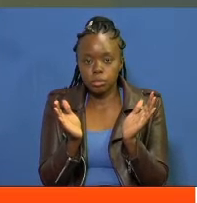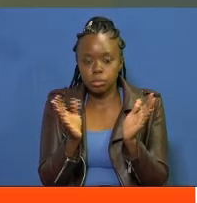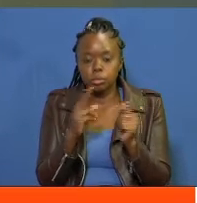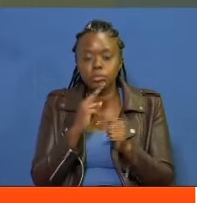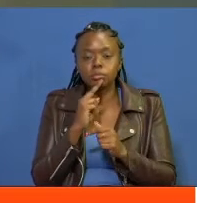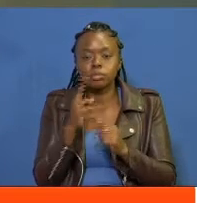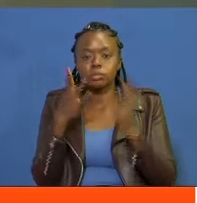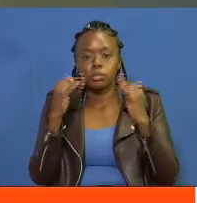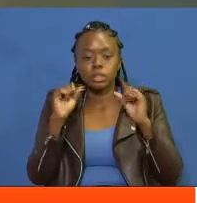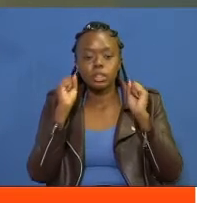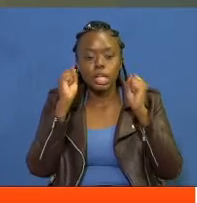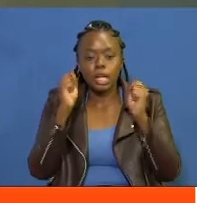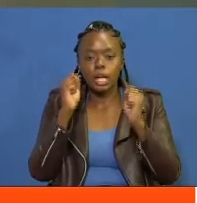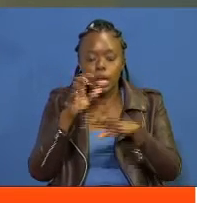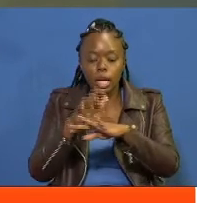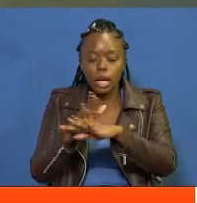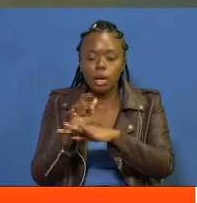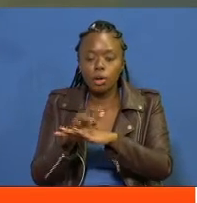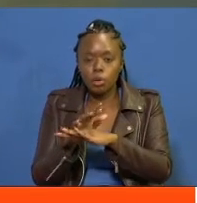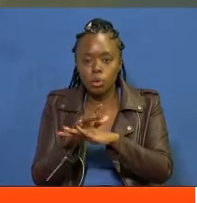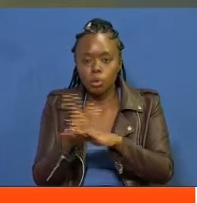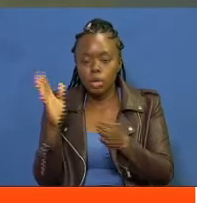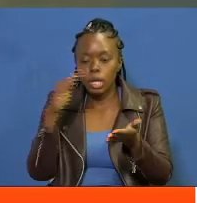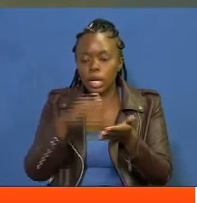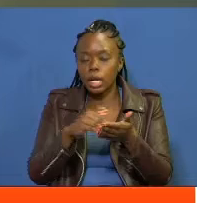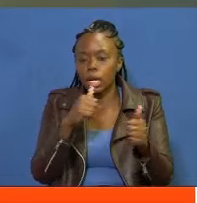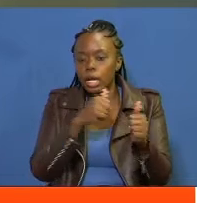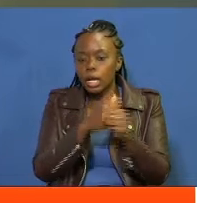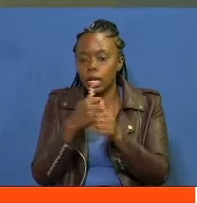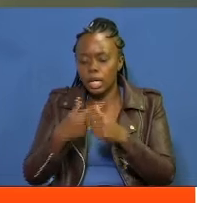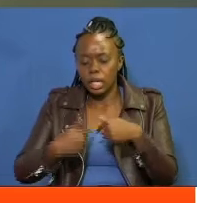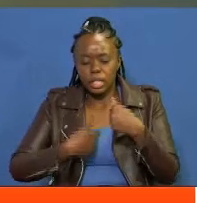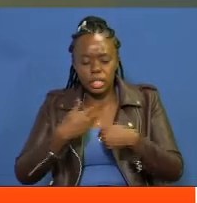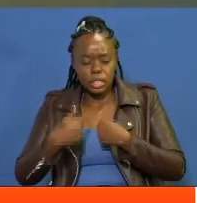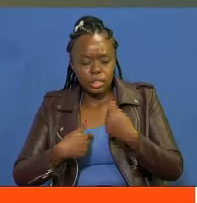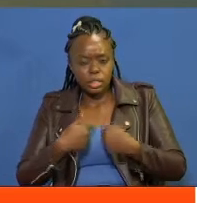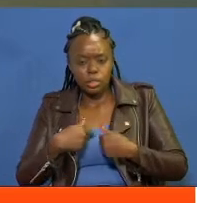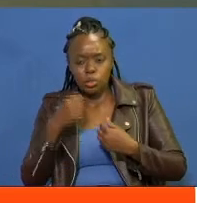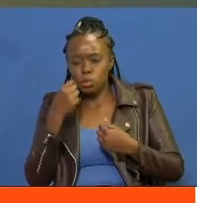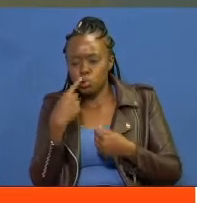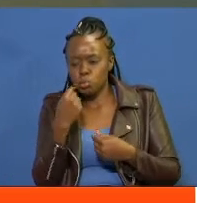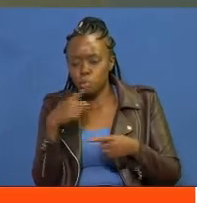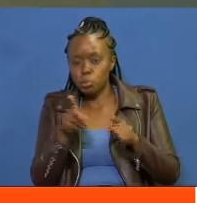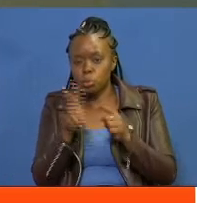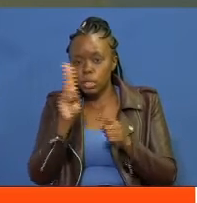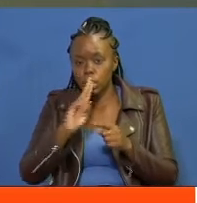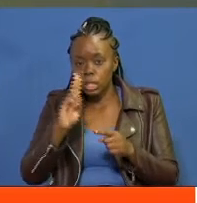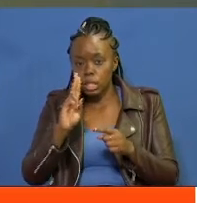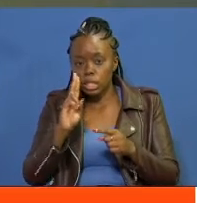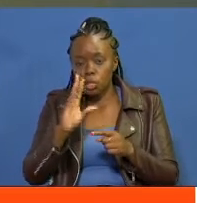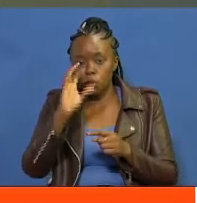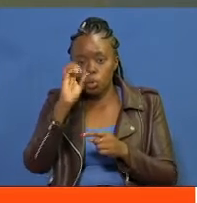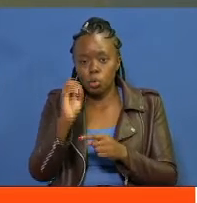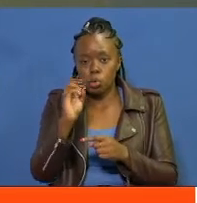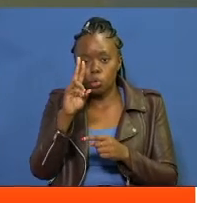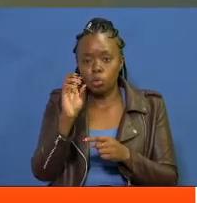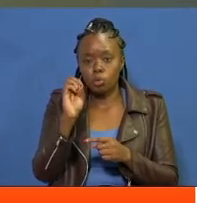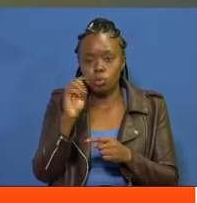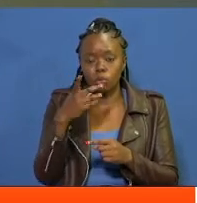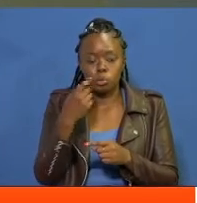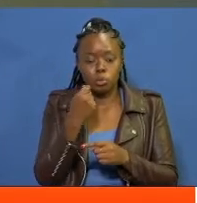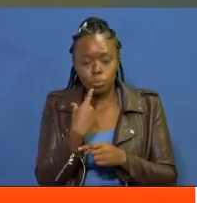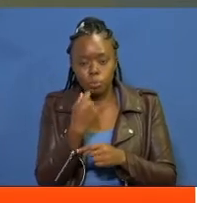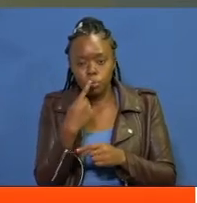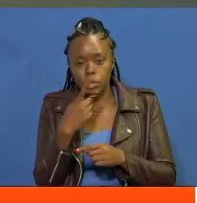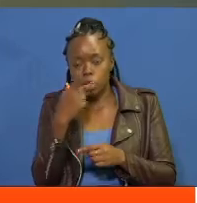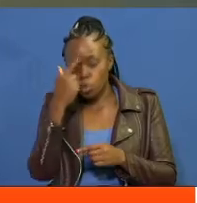are strongly advised against self-medicating and the use of over-the-counter medicines